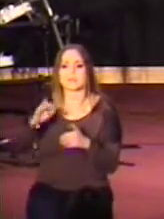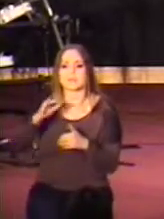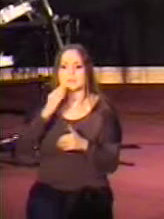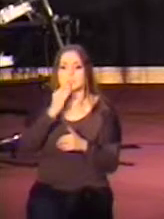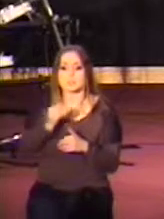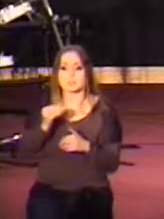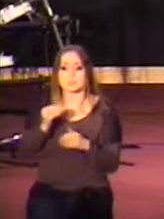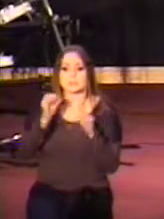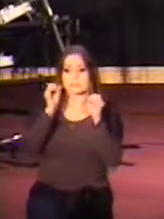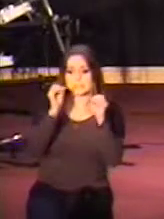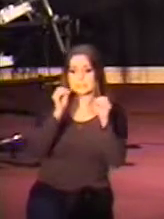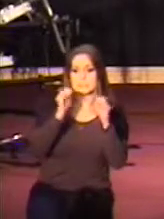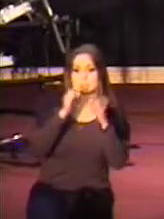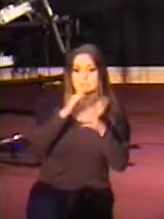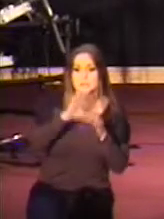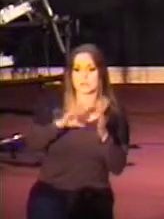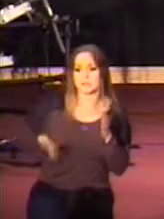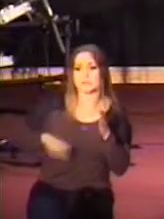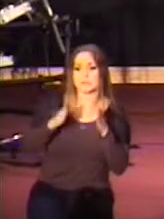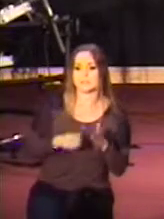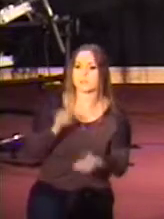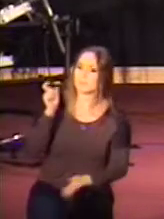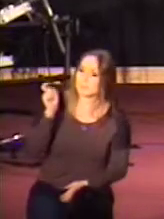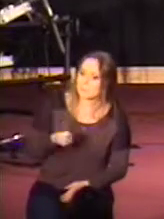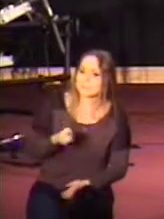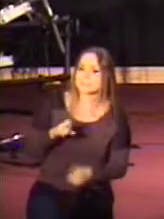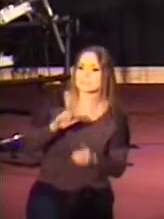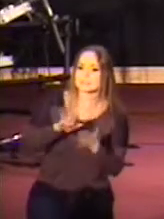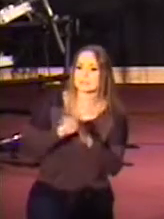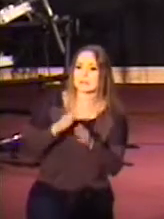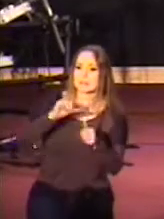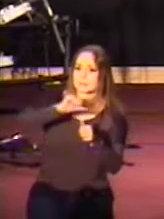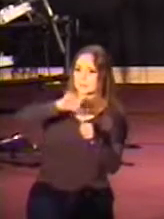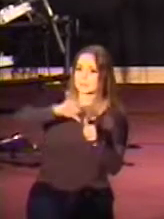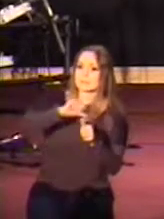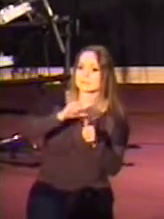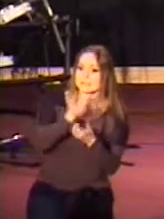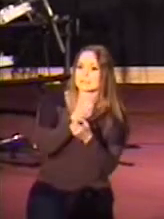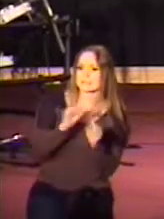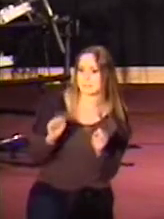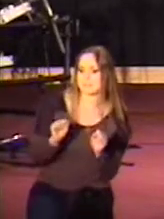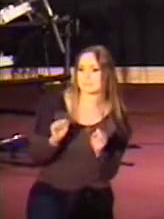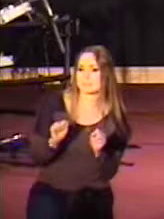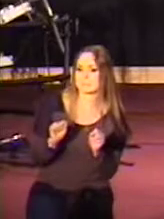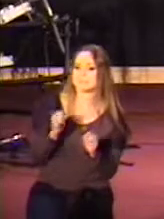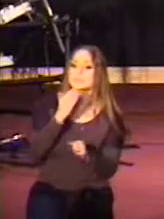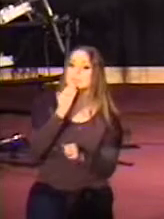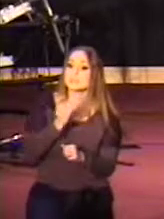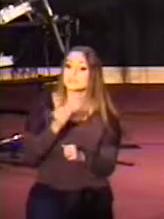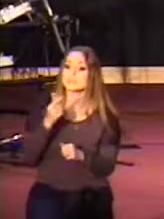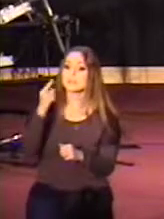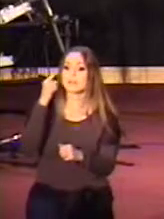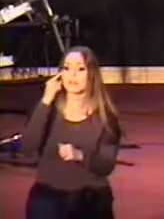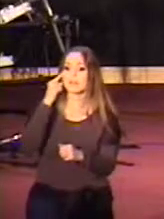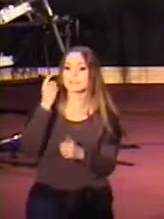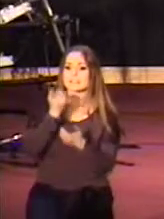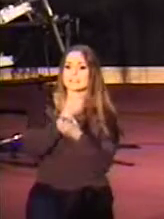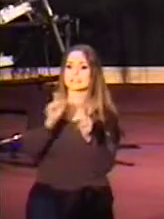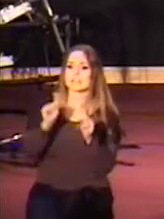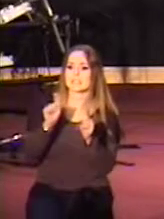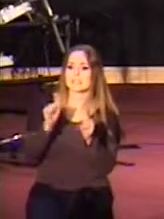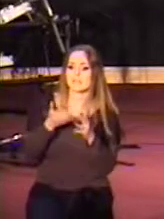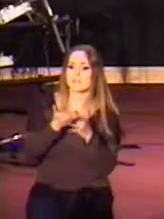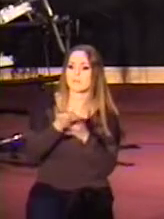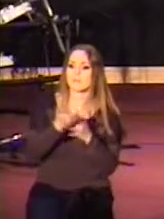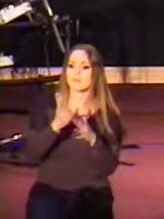to be circumcised in order to be saved. You see, the Jews had a misconception. The Jews thought that you were saved by the color